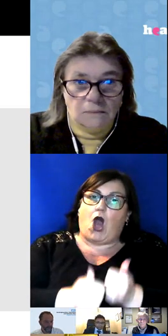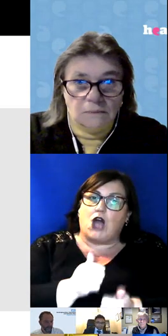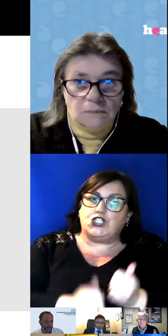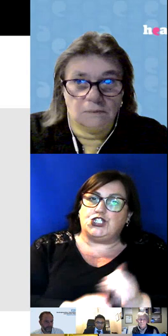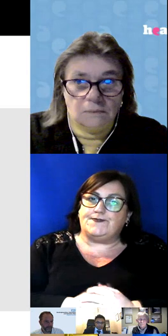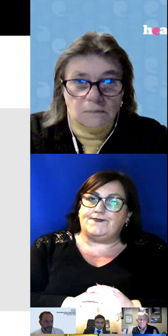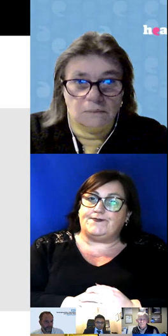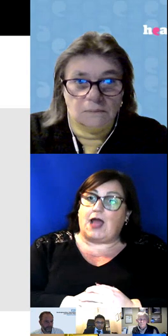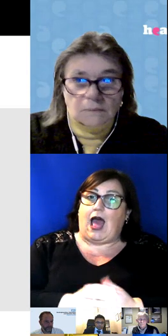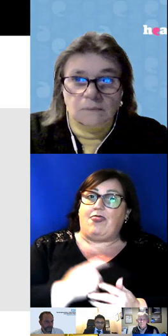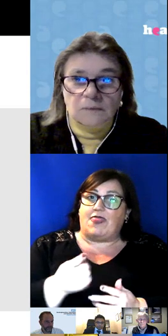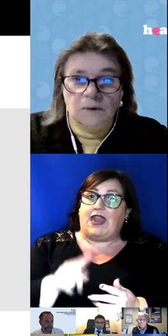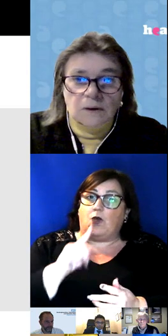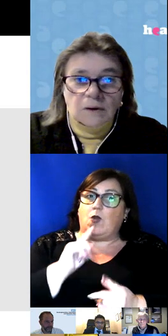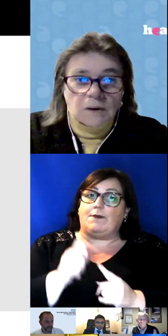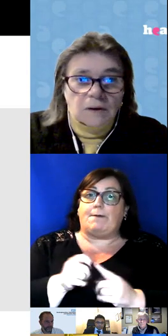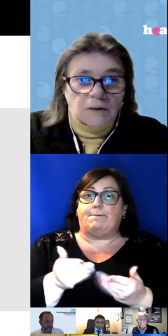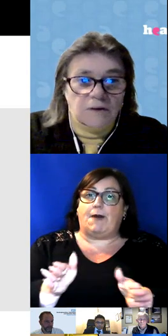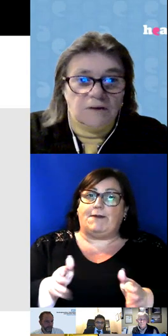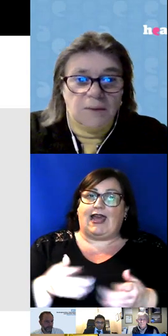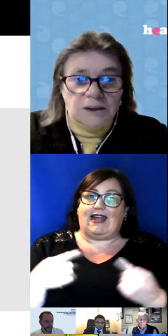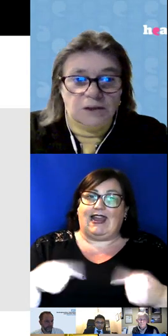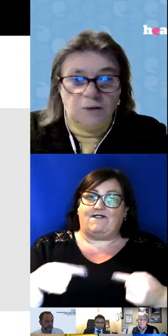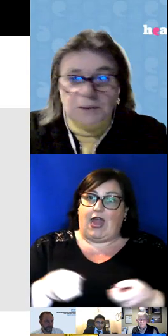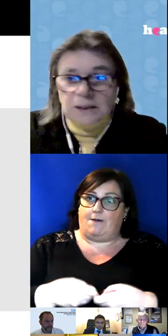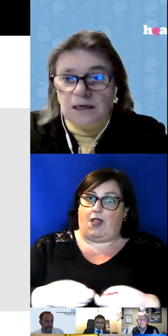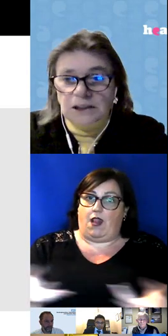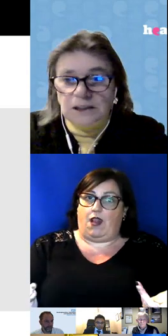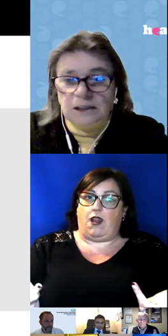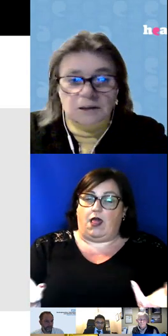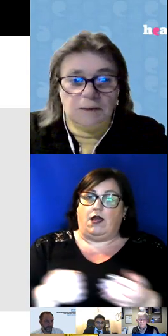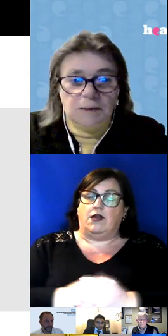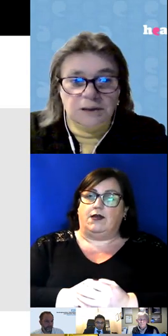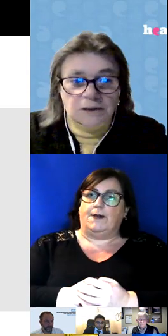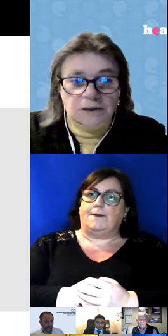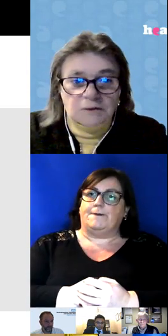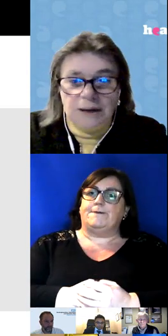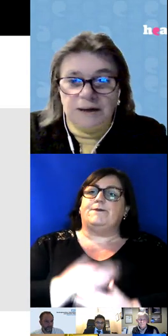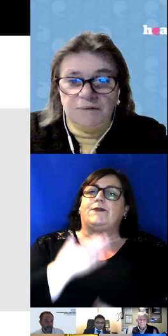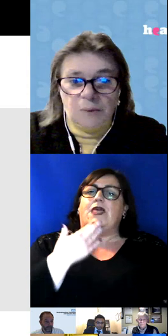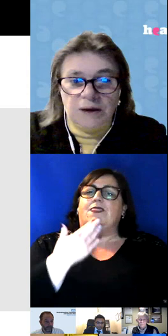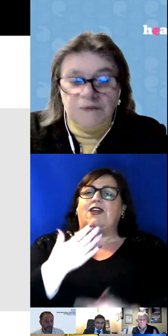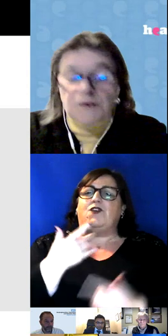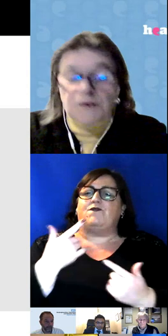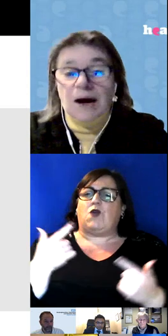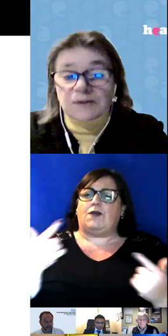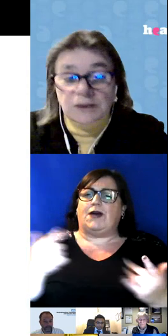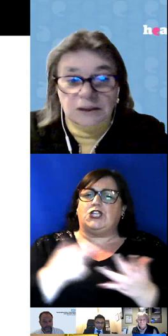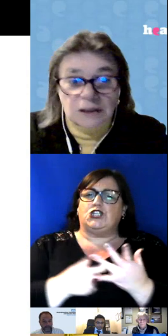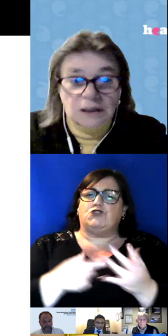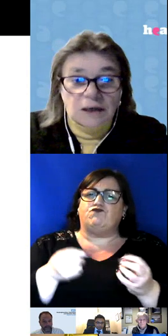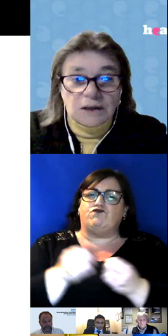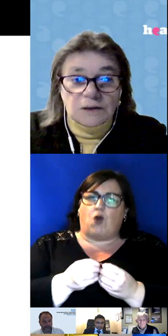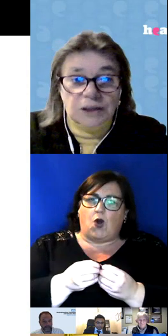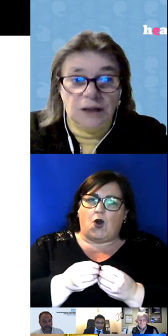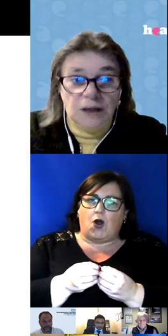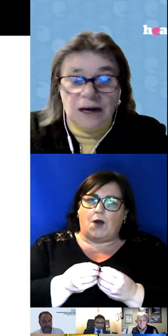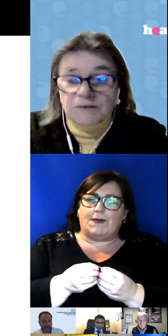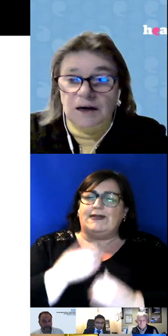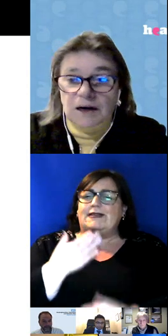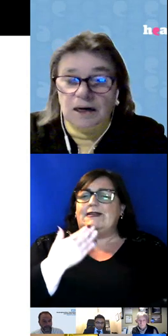publicly available document. Thank you very much, Robert. Can I just take this moment to remind everyone, if you haven't,